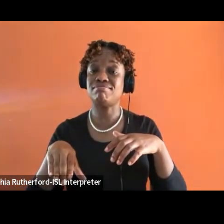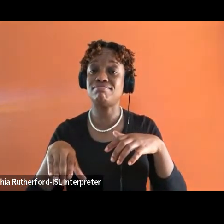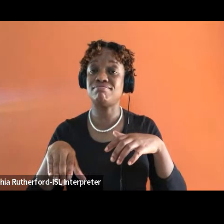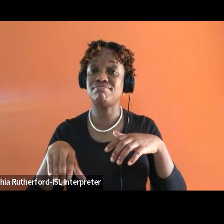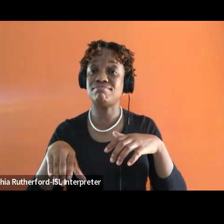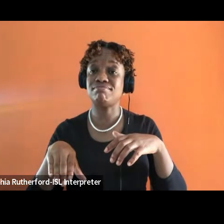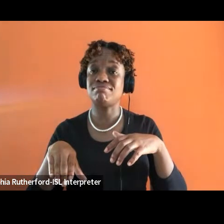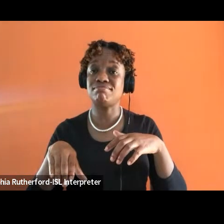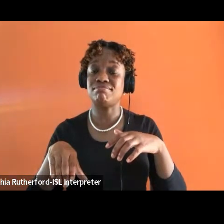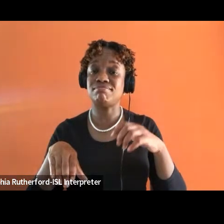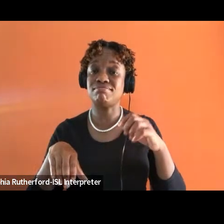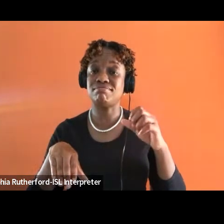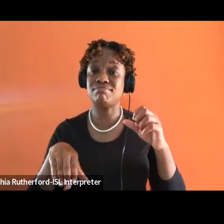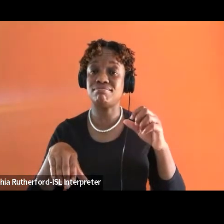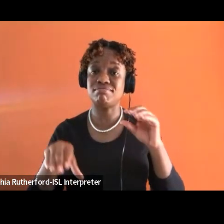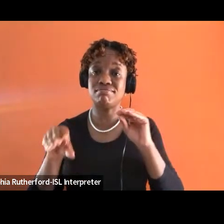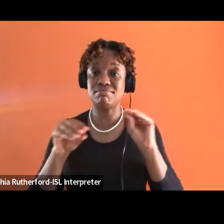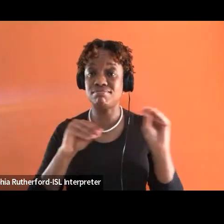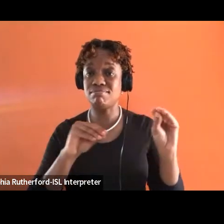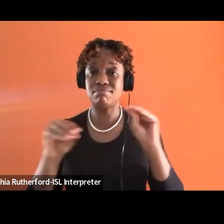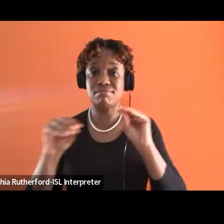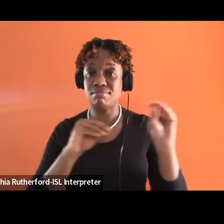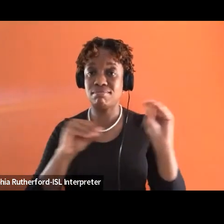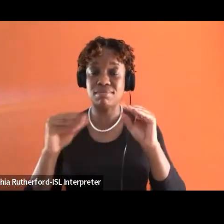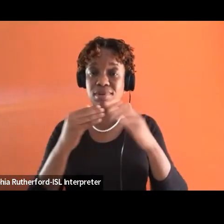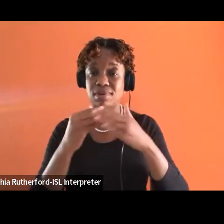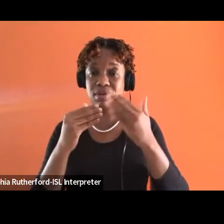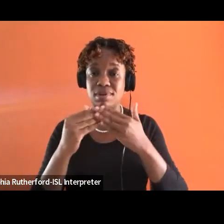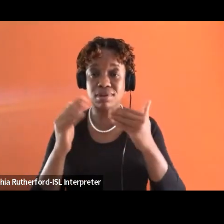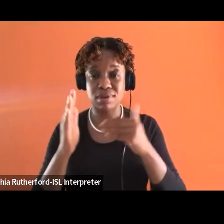the structure of the public servant